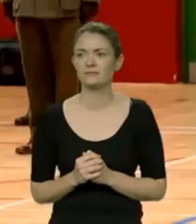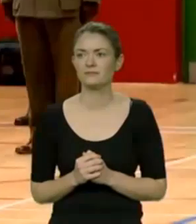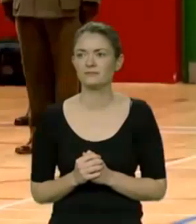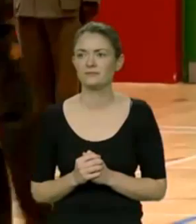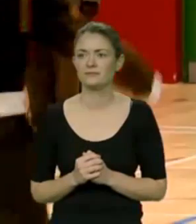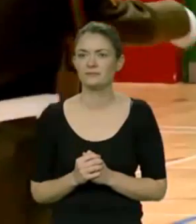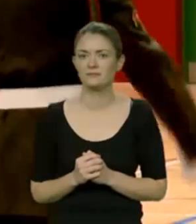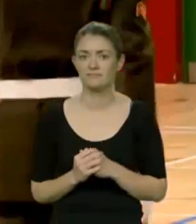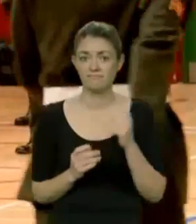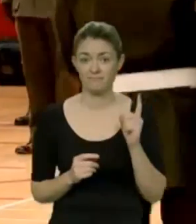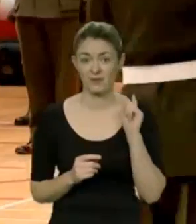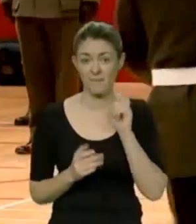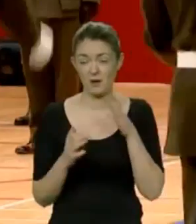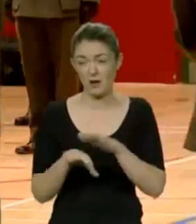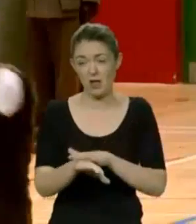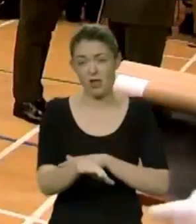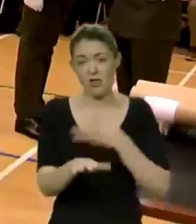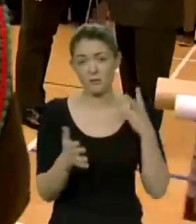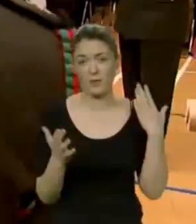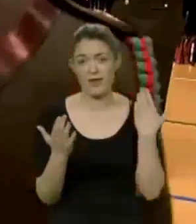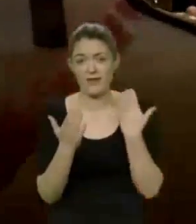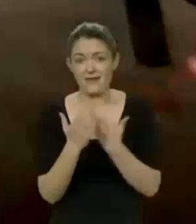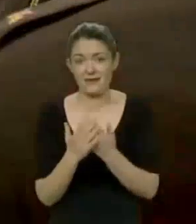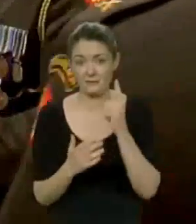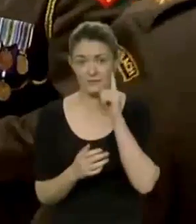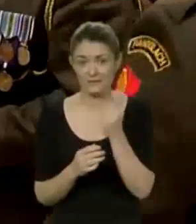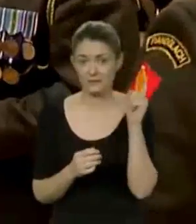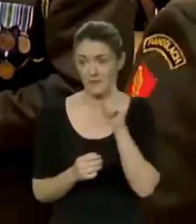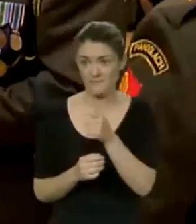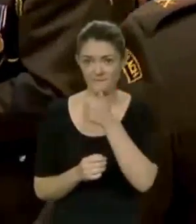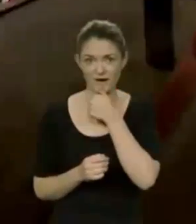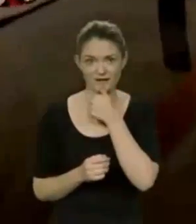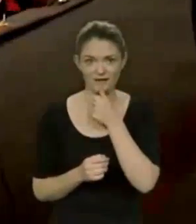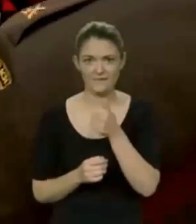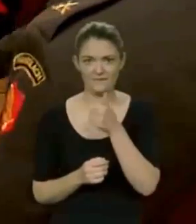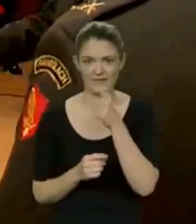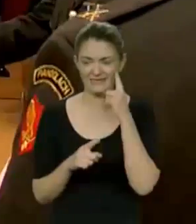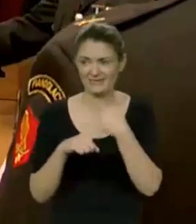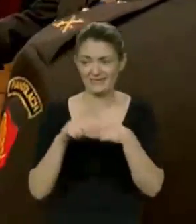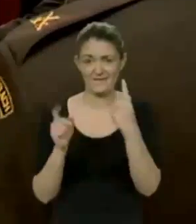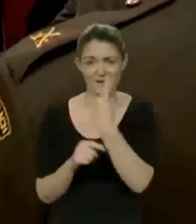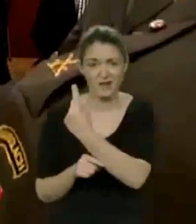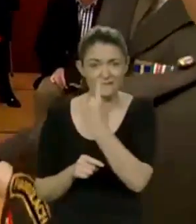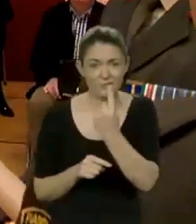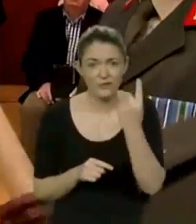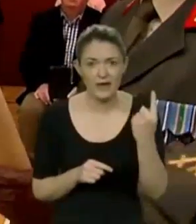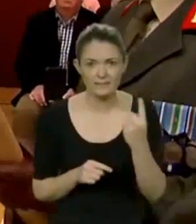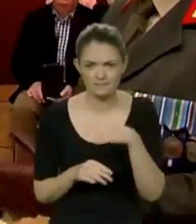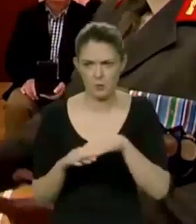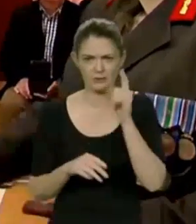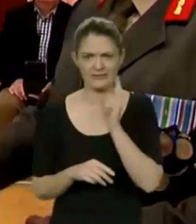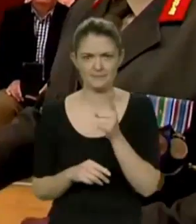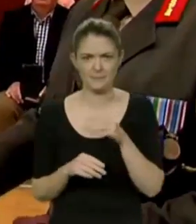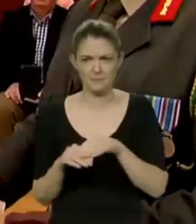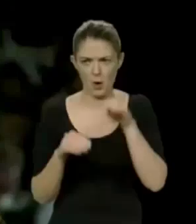They've come a long way from when I seen them coming in first. You can see a difference in every one of them. They're far more disciplined, they're far more